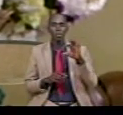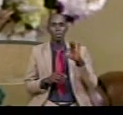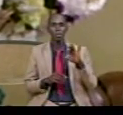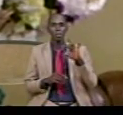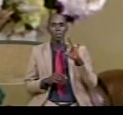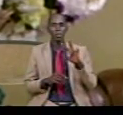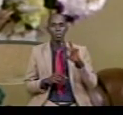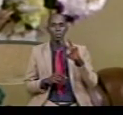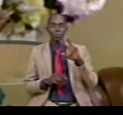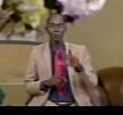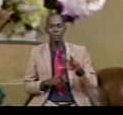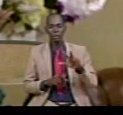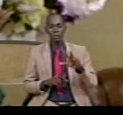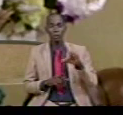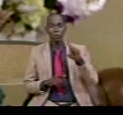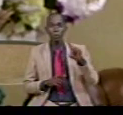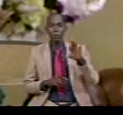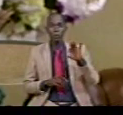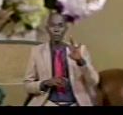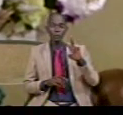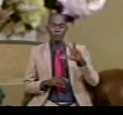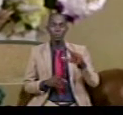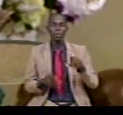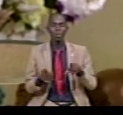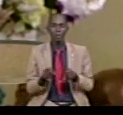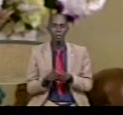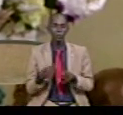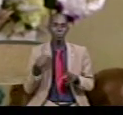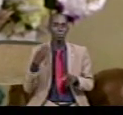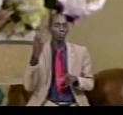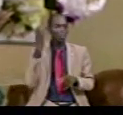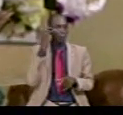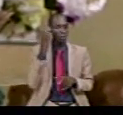1973, as we have heard repeatedly.